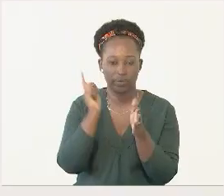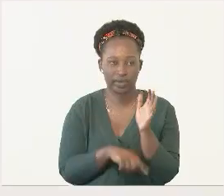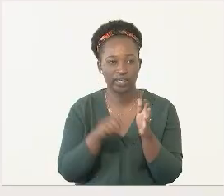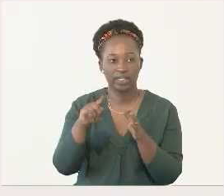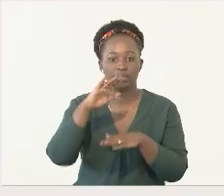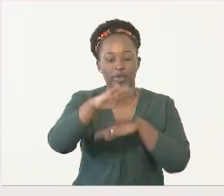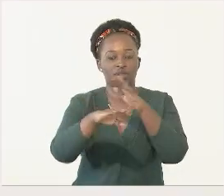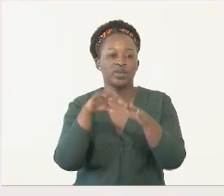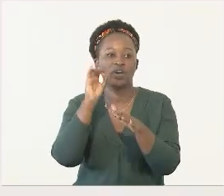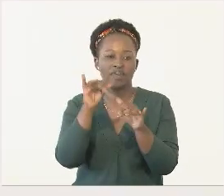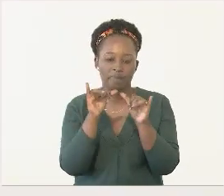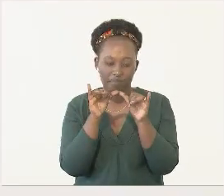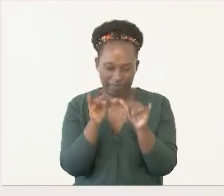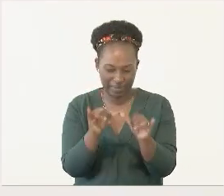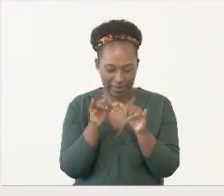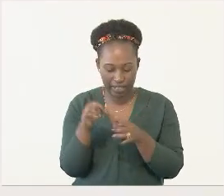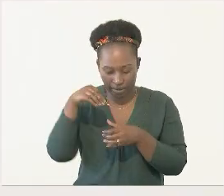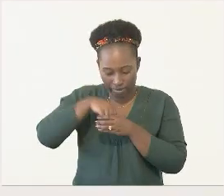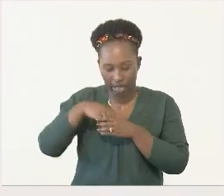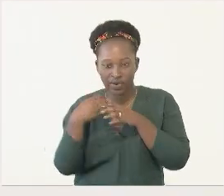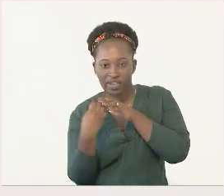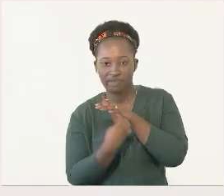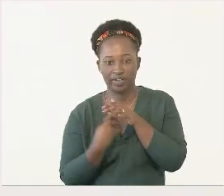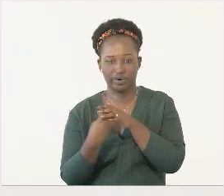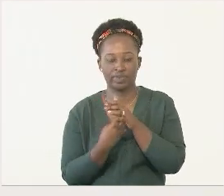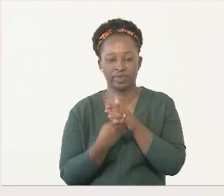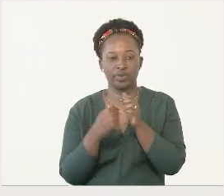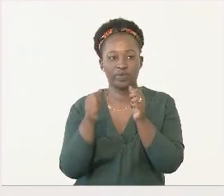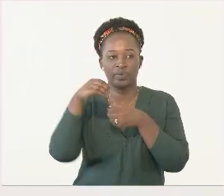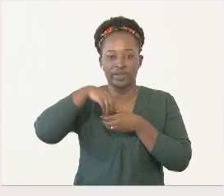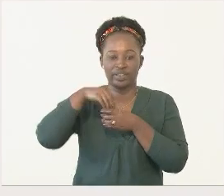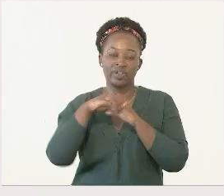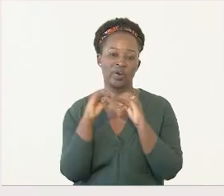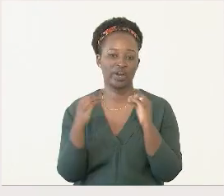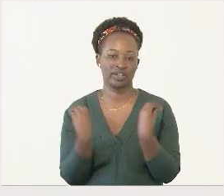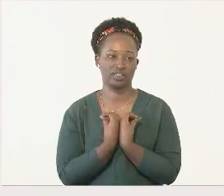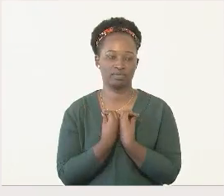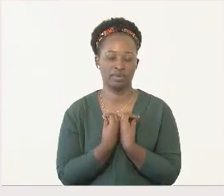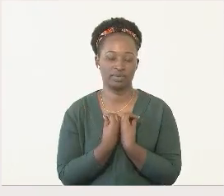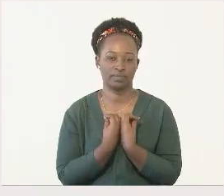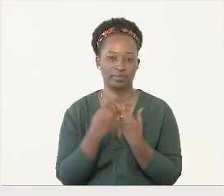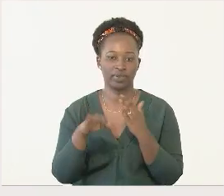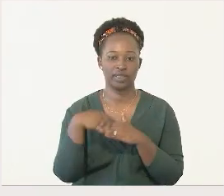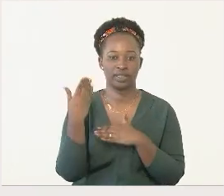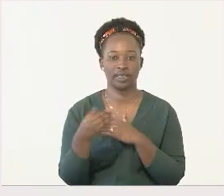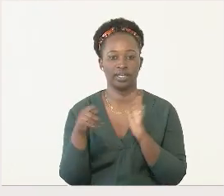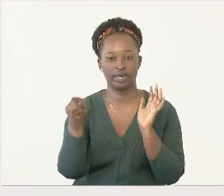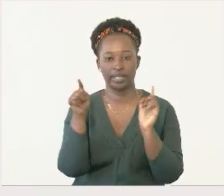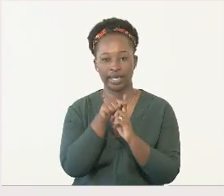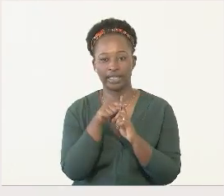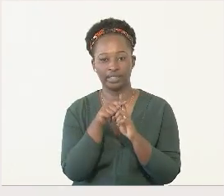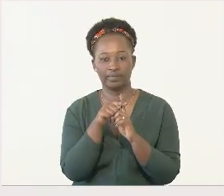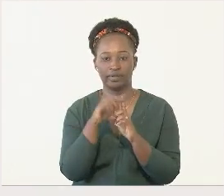the process of maintaining a constant internal environment within an organism. Then what is negative